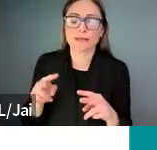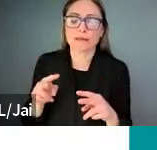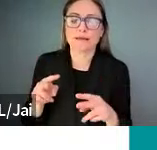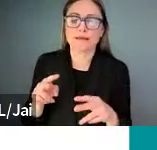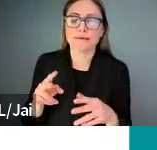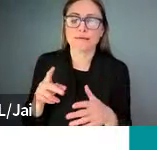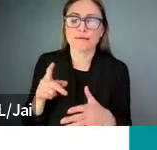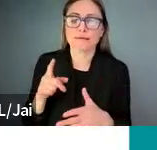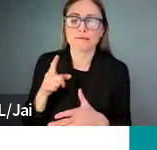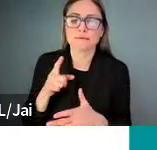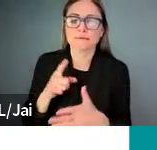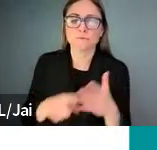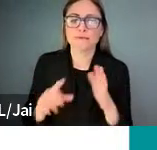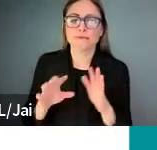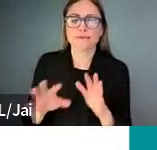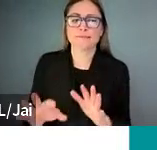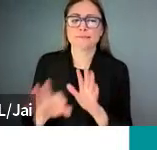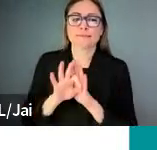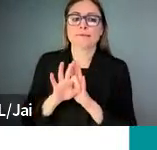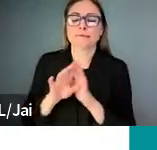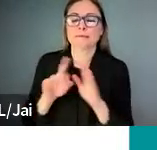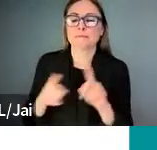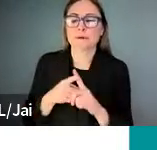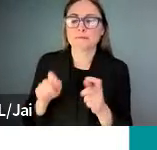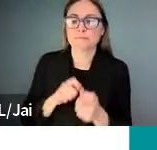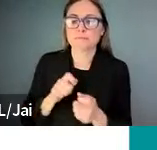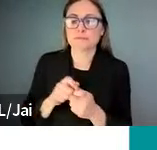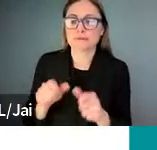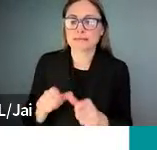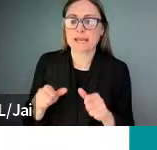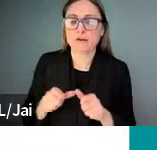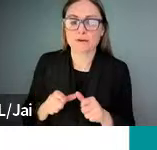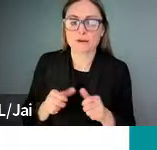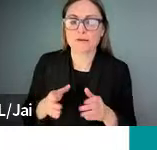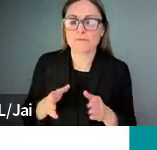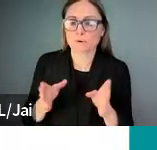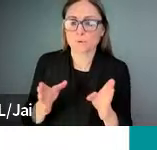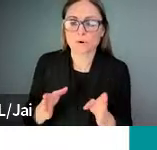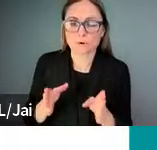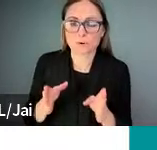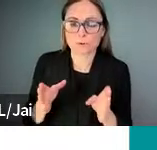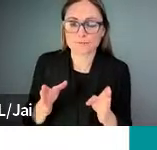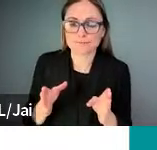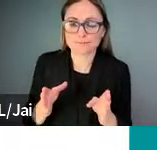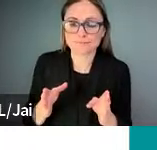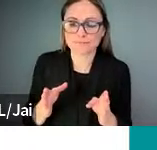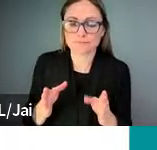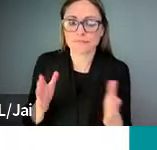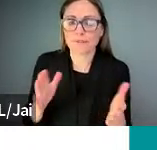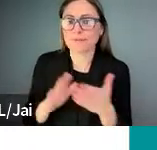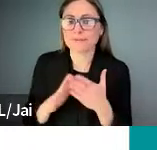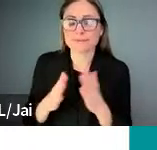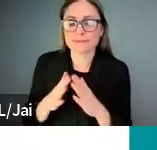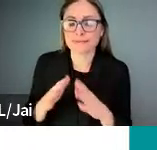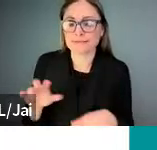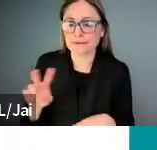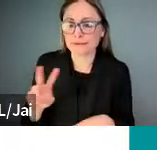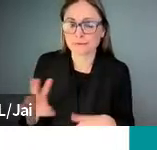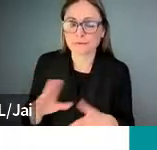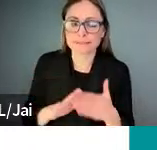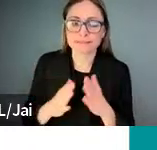what is distinct about a particular area of the corridor or of the city of Vancouver or the city of